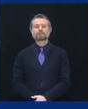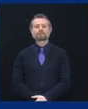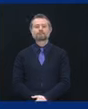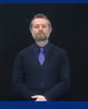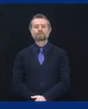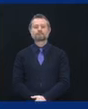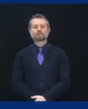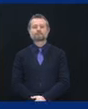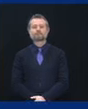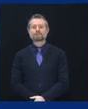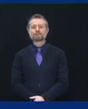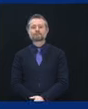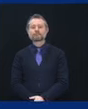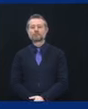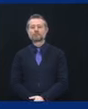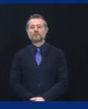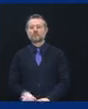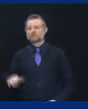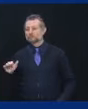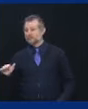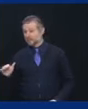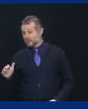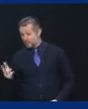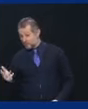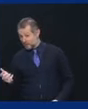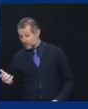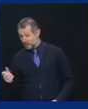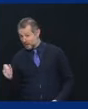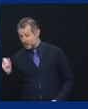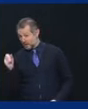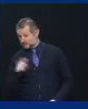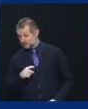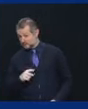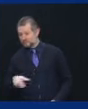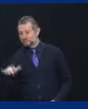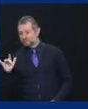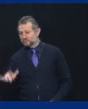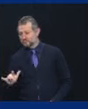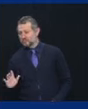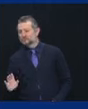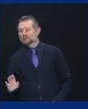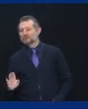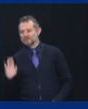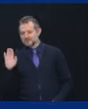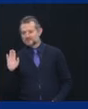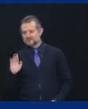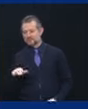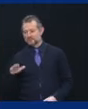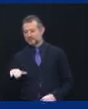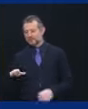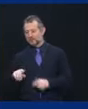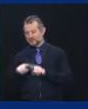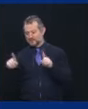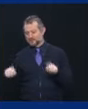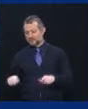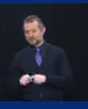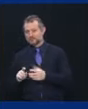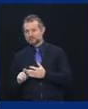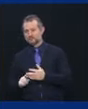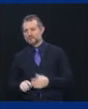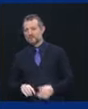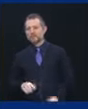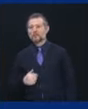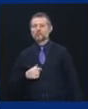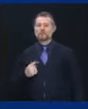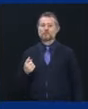As a reminder, if you'd like to ask a question, please use the raise hand function at the bottom of your window. Operator, let's take one more if